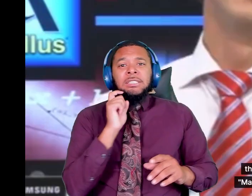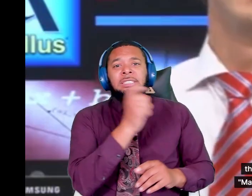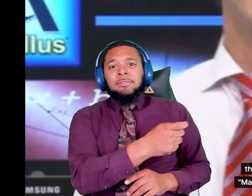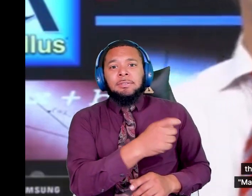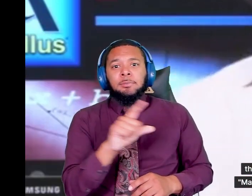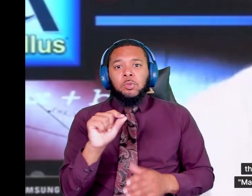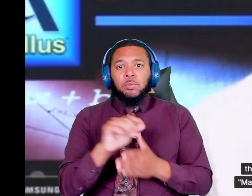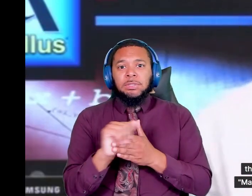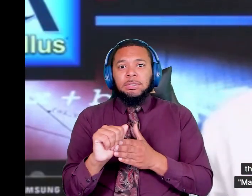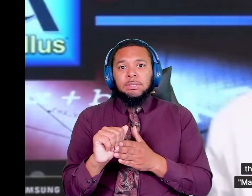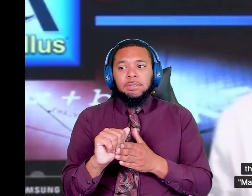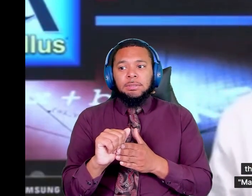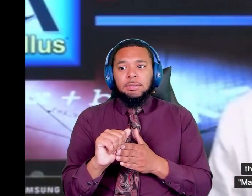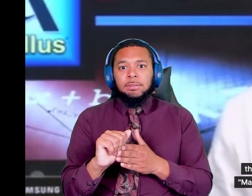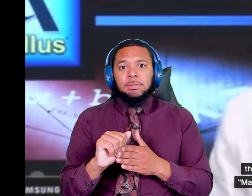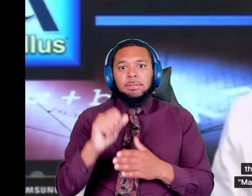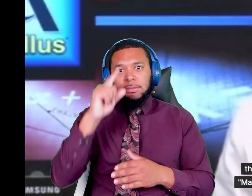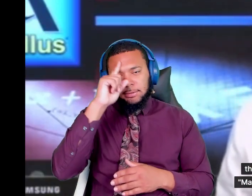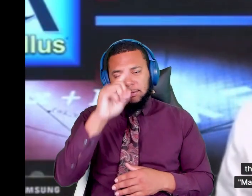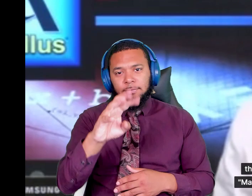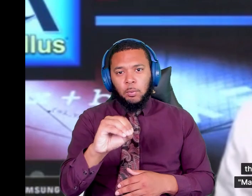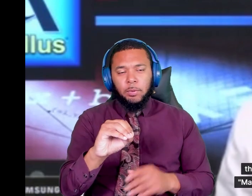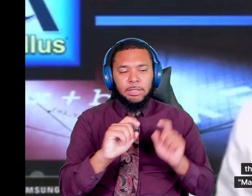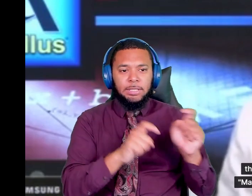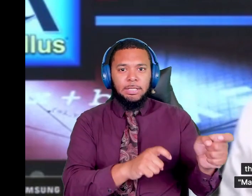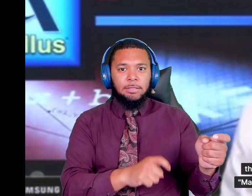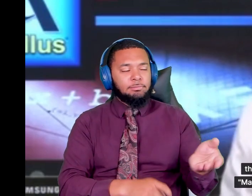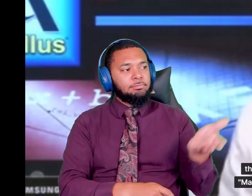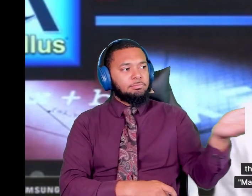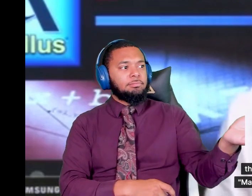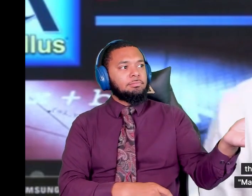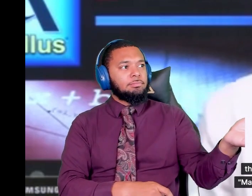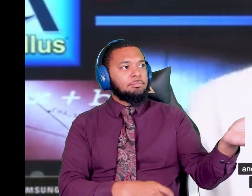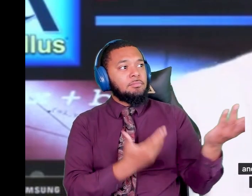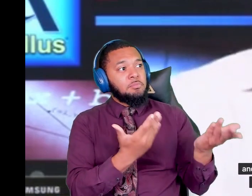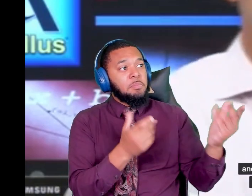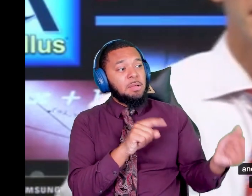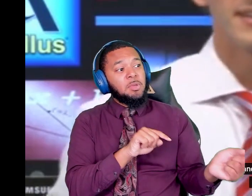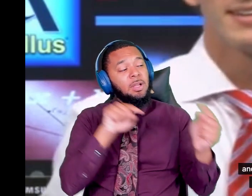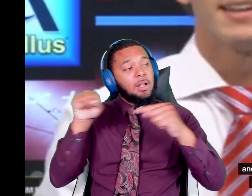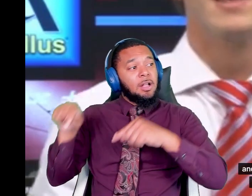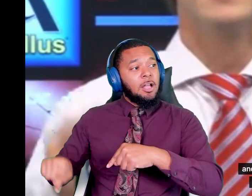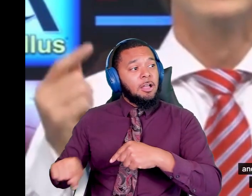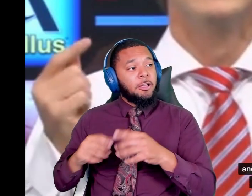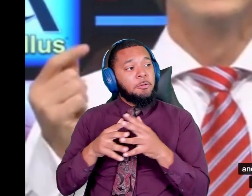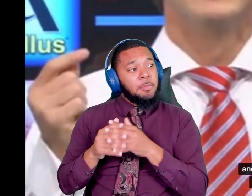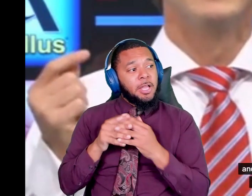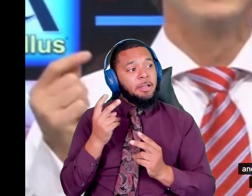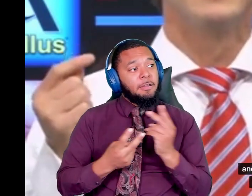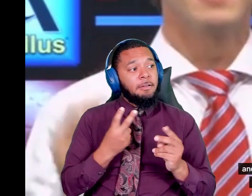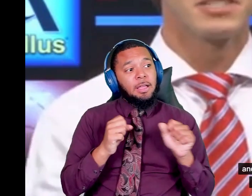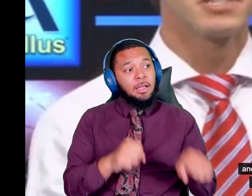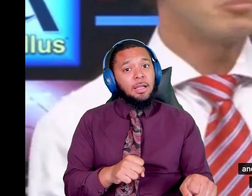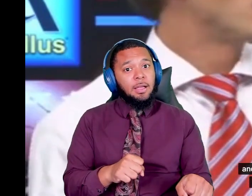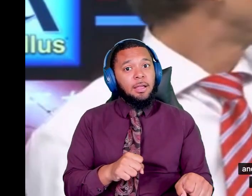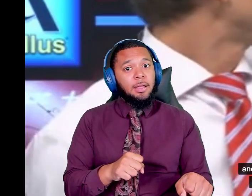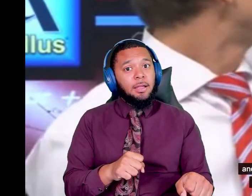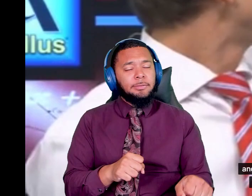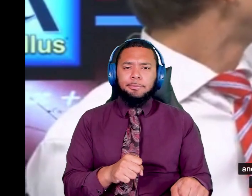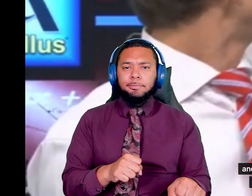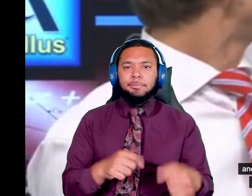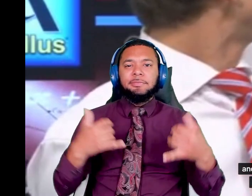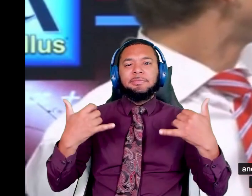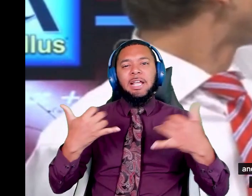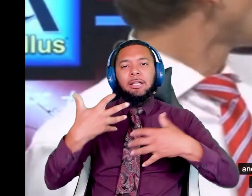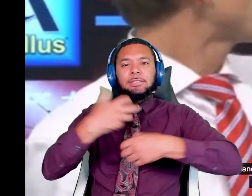bill and 40 cents and say, maybe you can come to America one day and visit. Let's